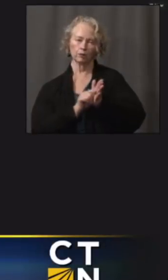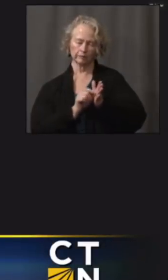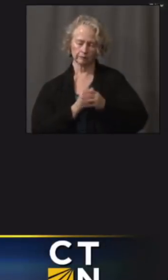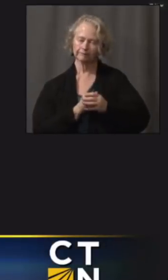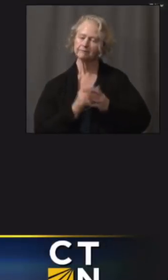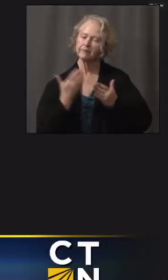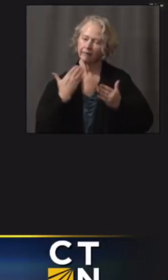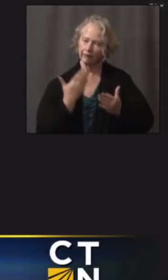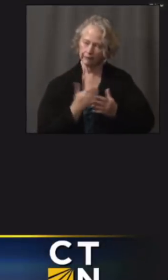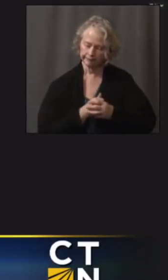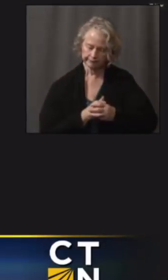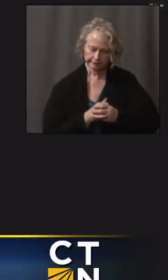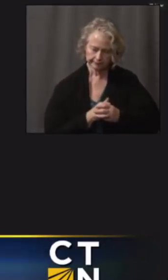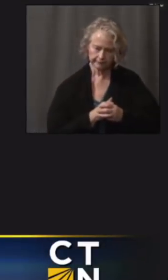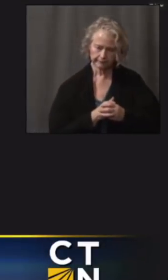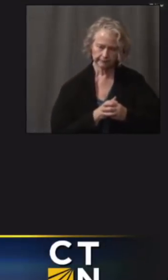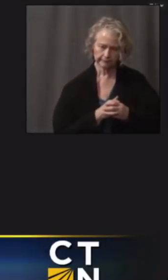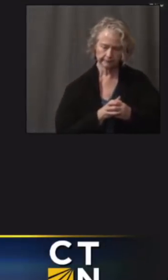Thanks very much.